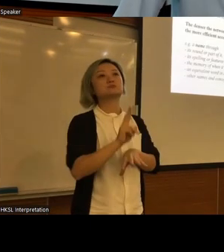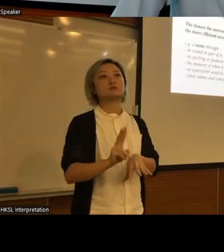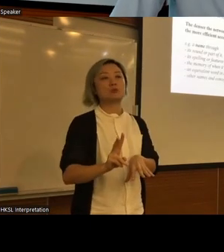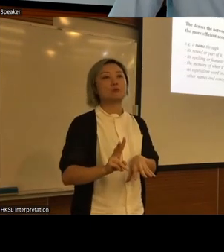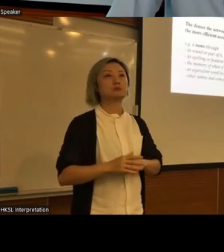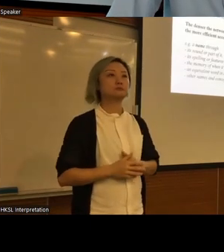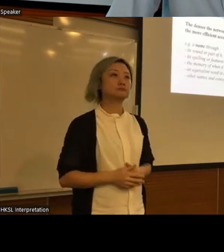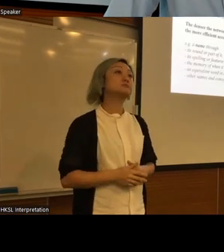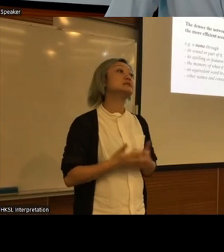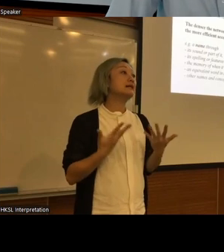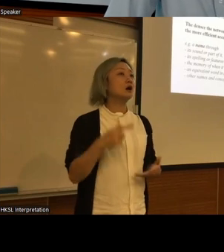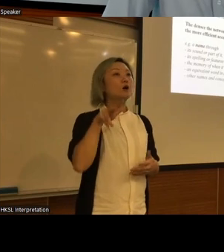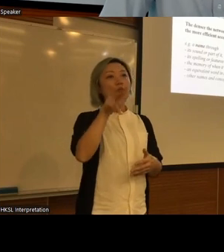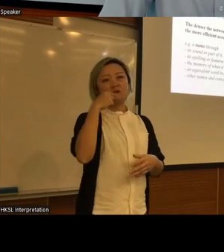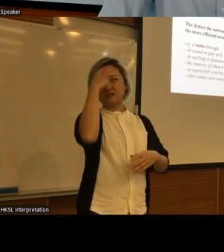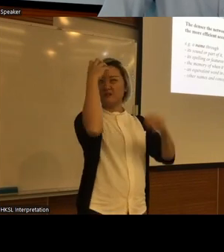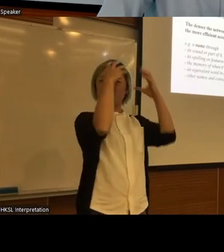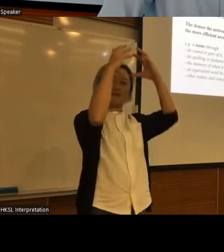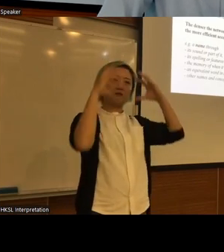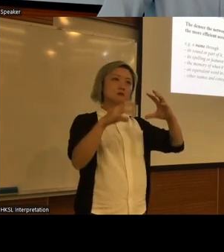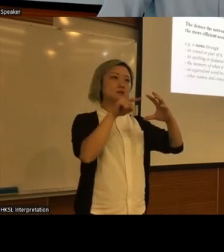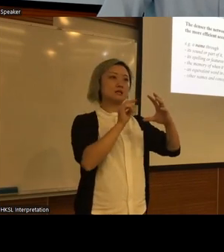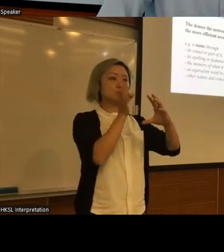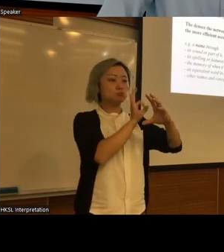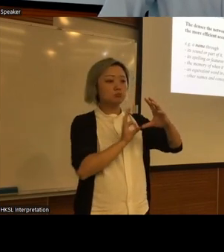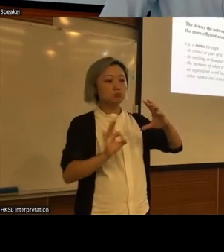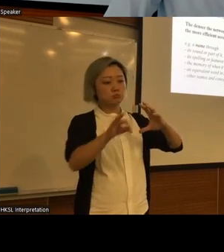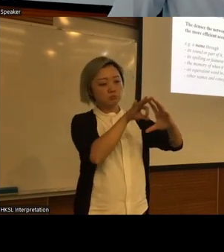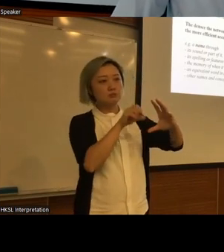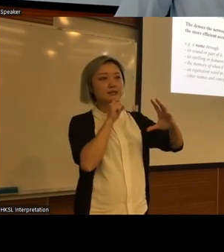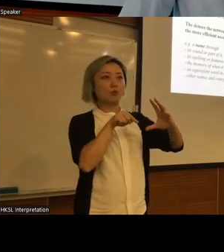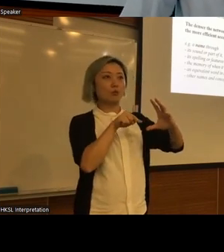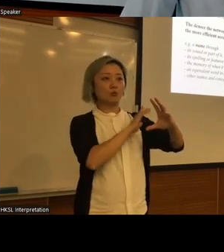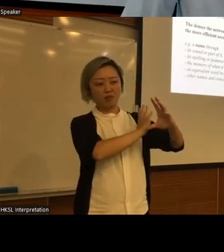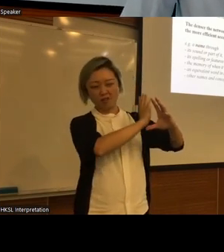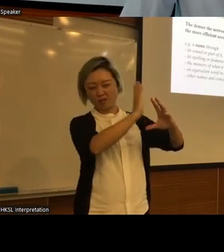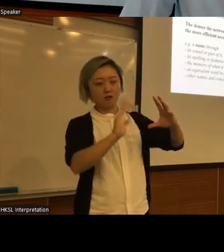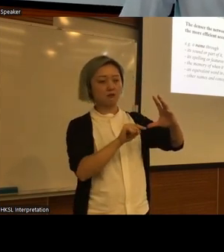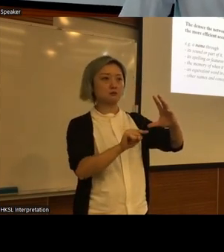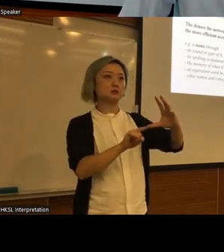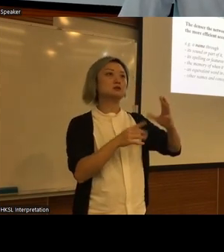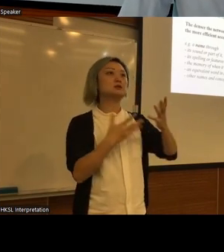Now, in the brain, there's a huge number of neurons. And